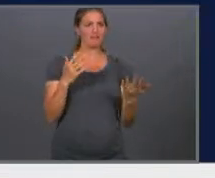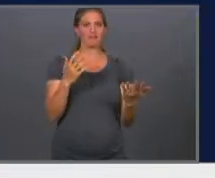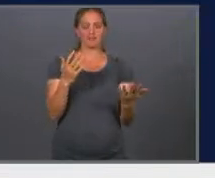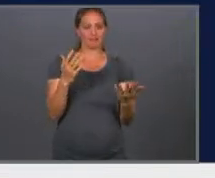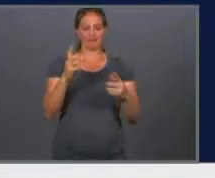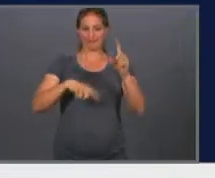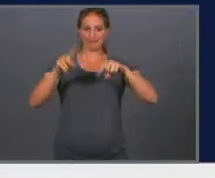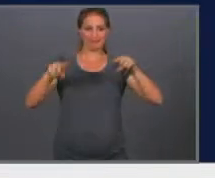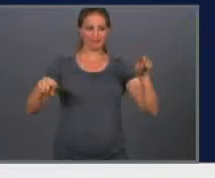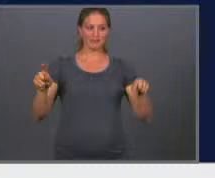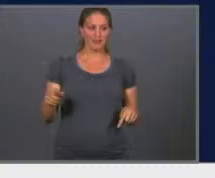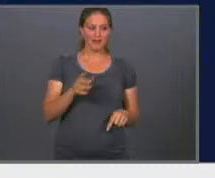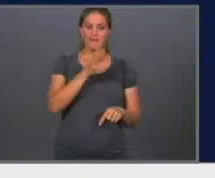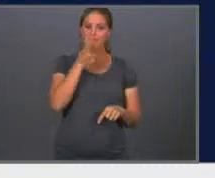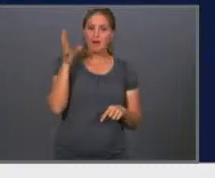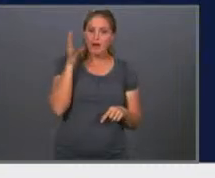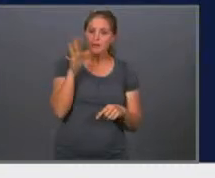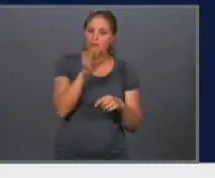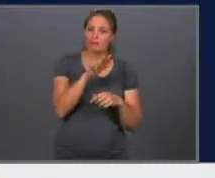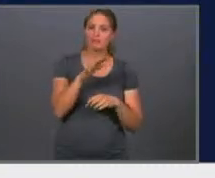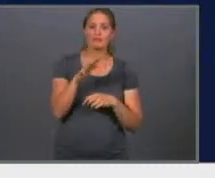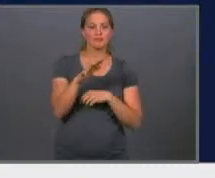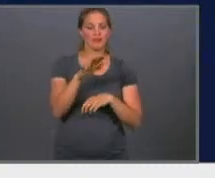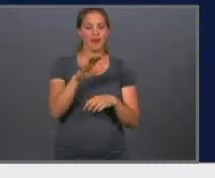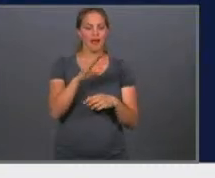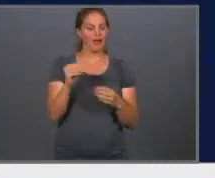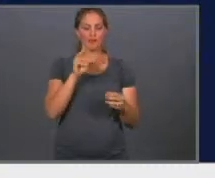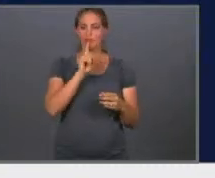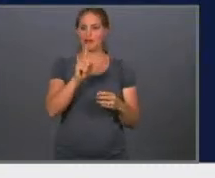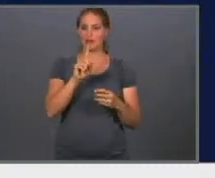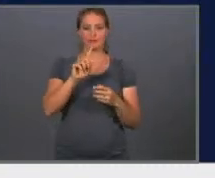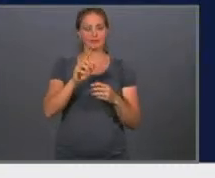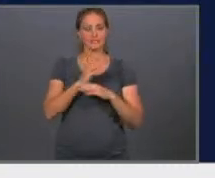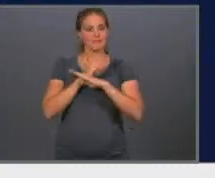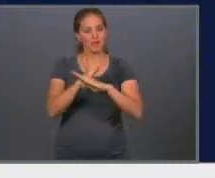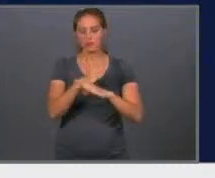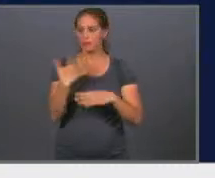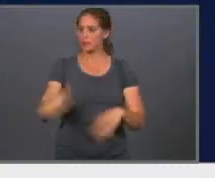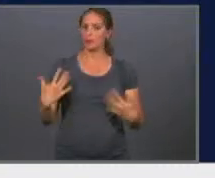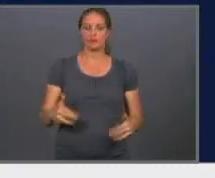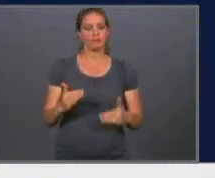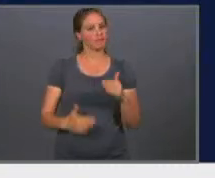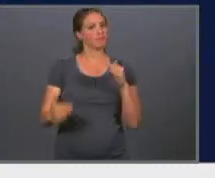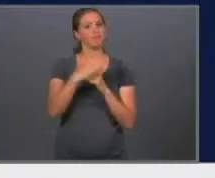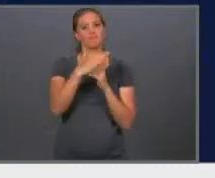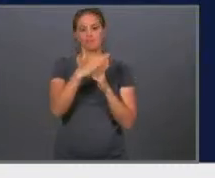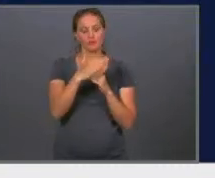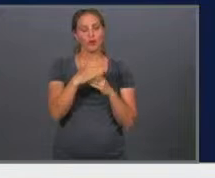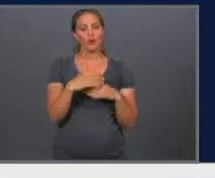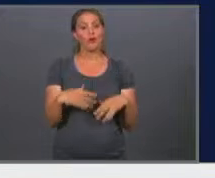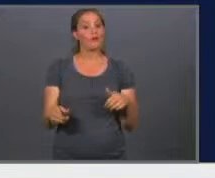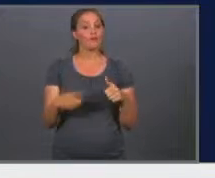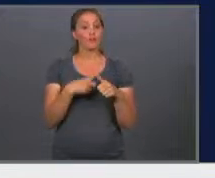And then you have a defense community second to none. So that's something that makes it so the First